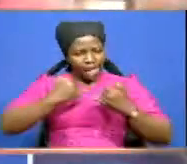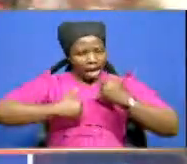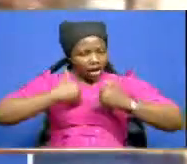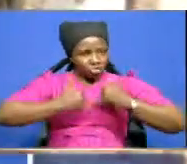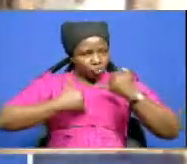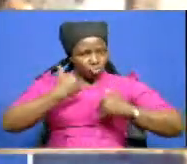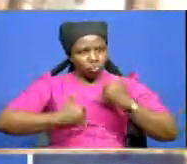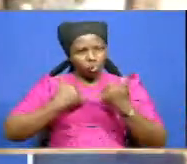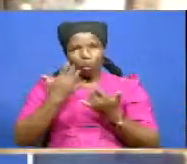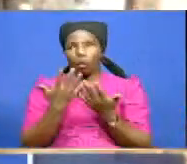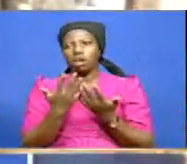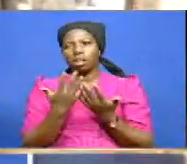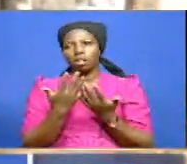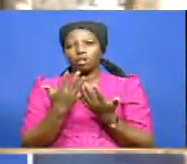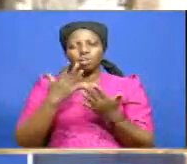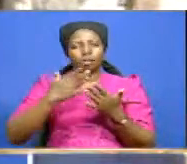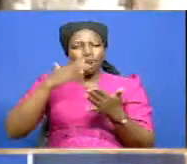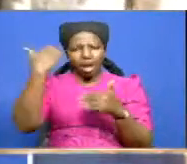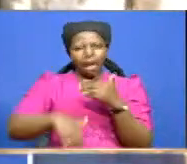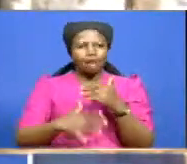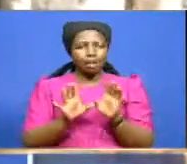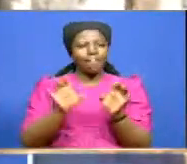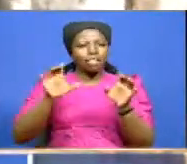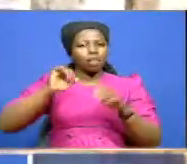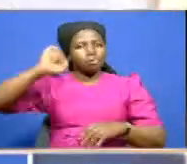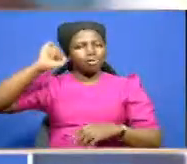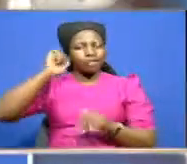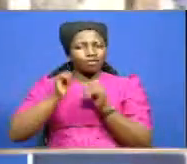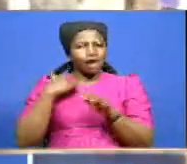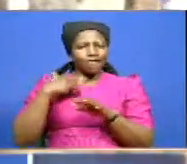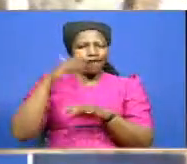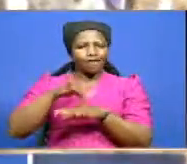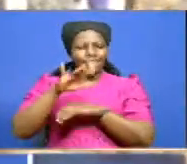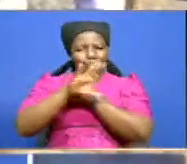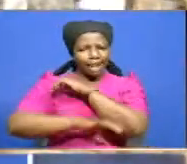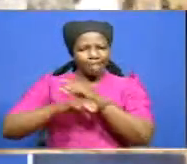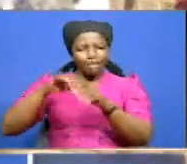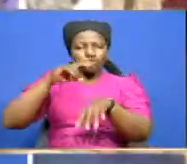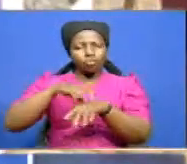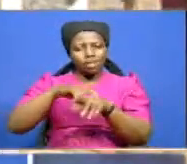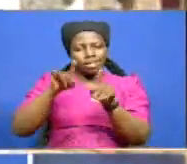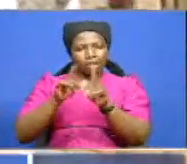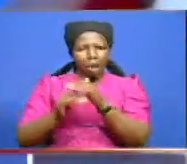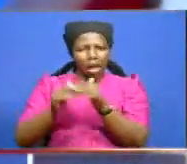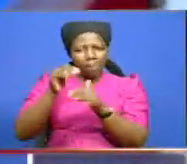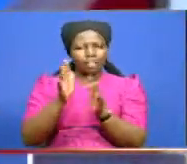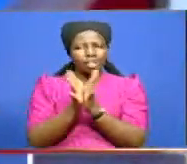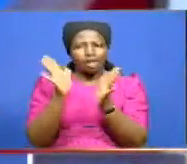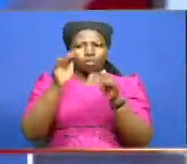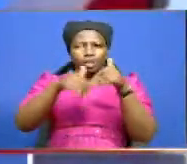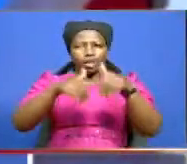break the cycle of divisive politics that has bedeviled the country during and after general elections.